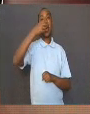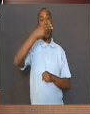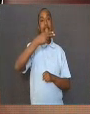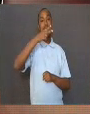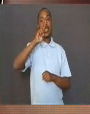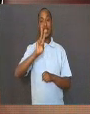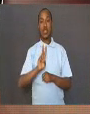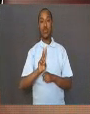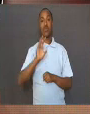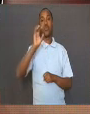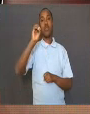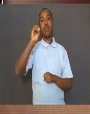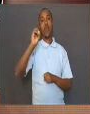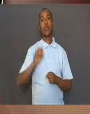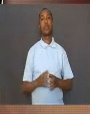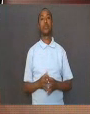of